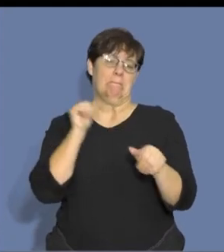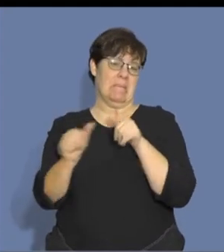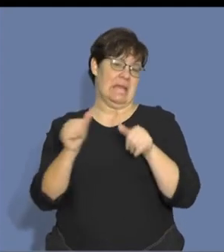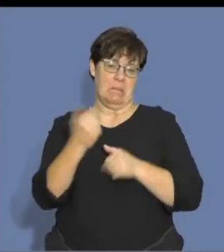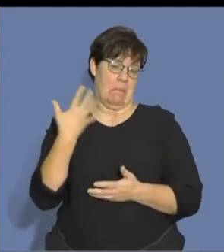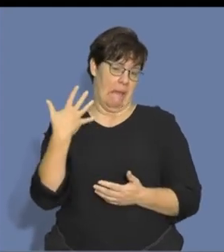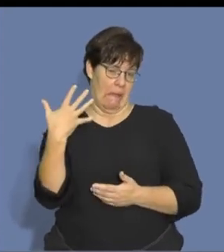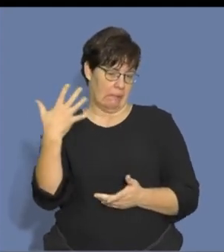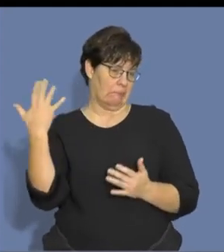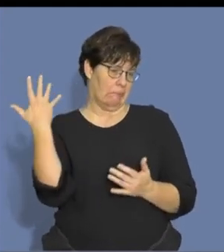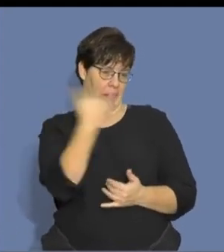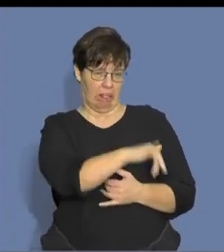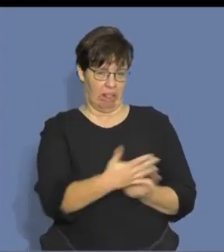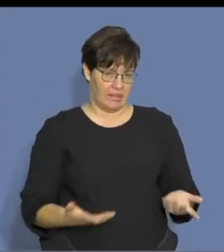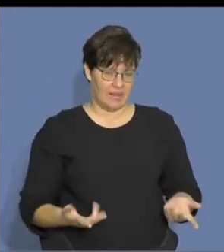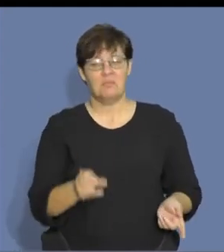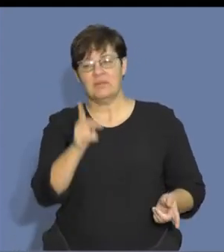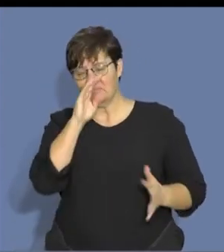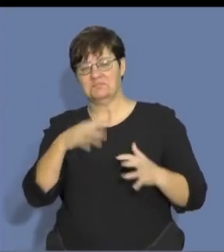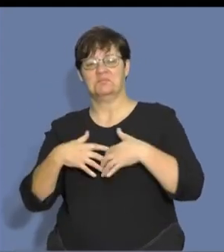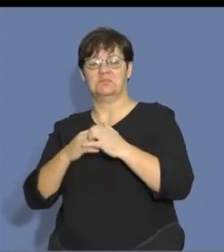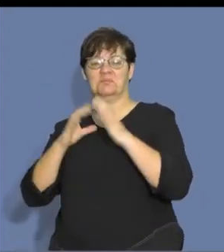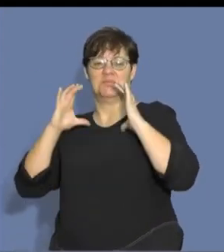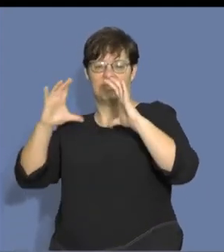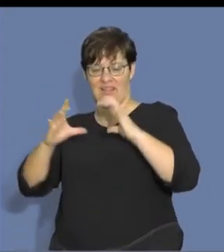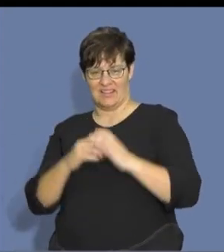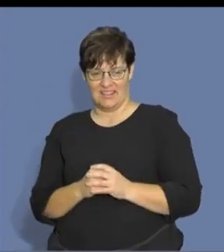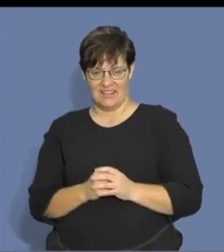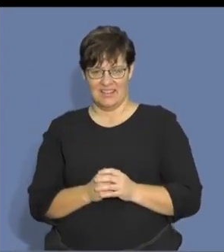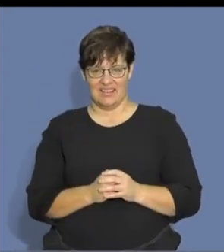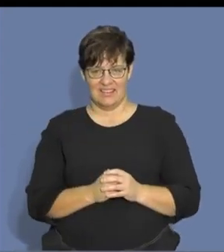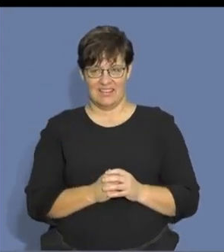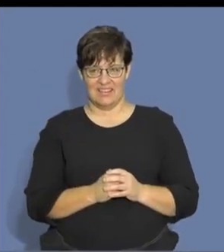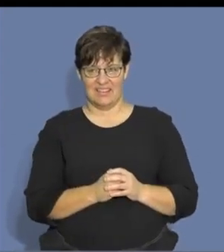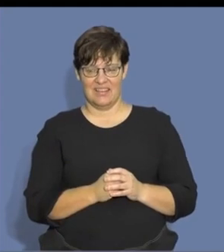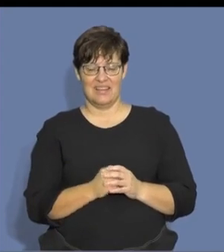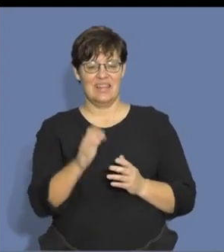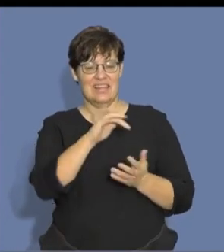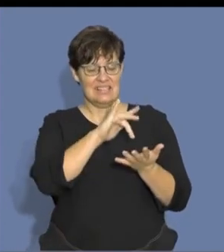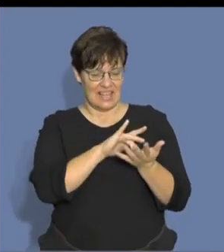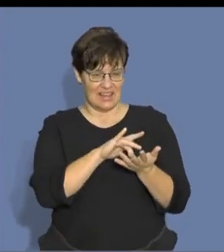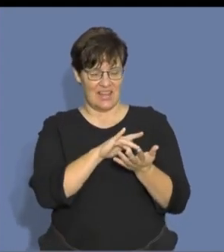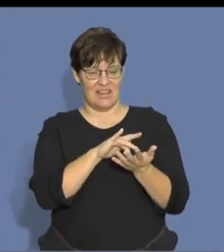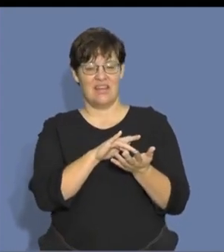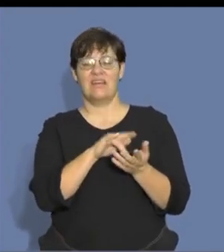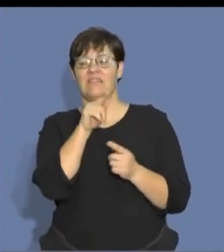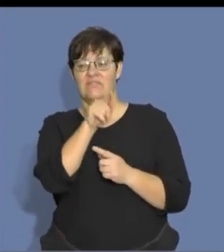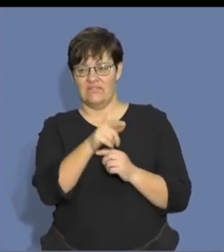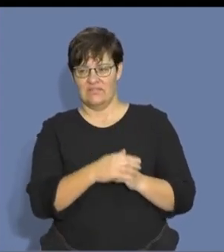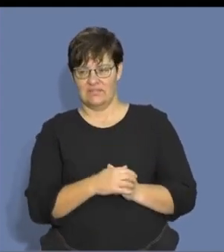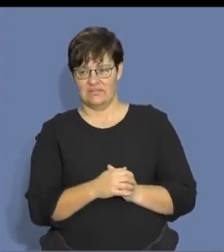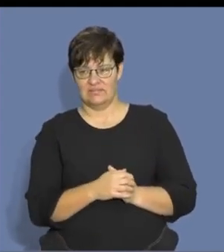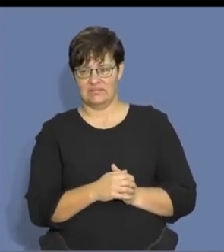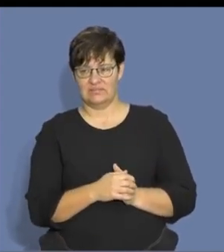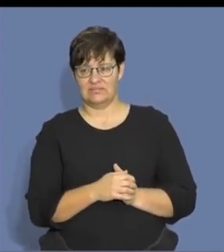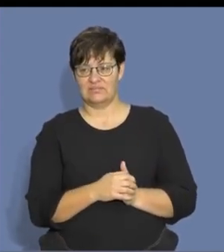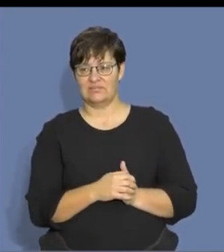better there, and there we have our circle with that point and our center right in the middle of the Cartesian plane at the